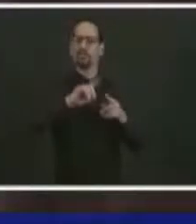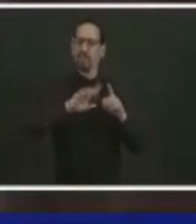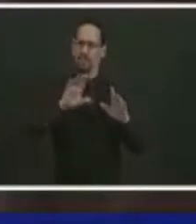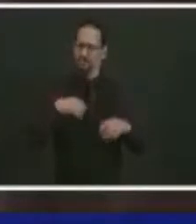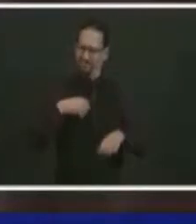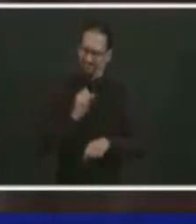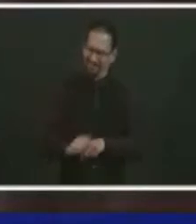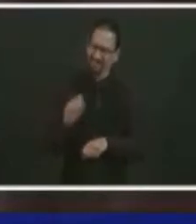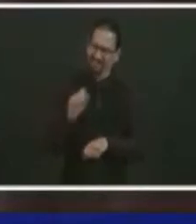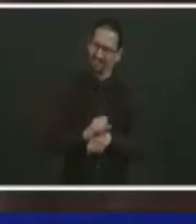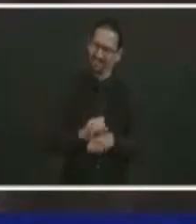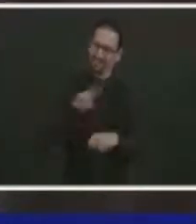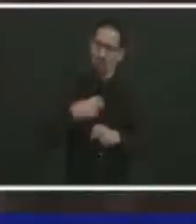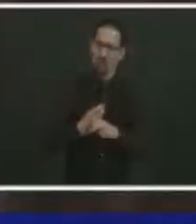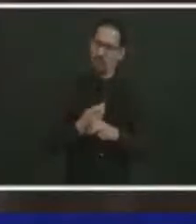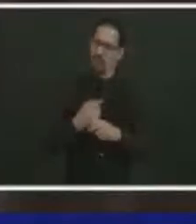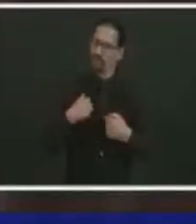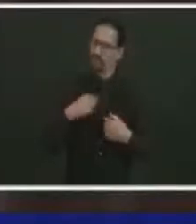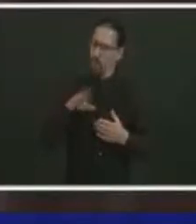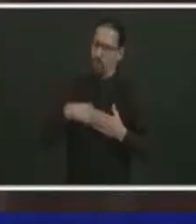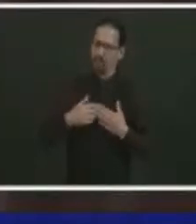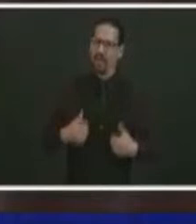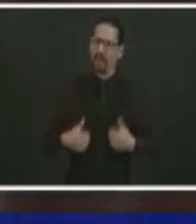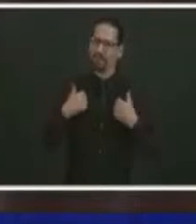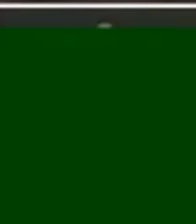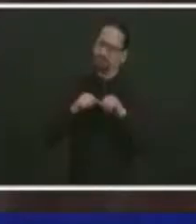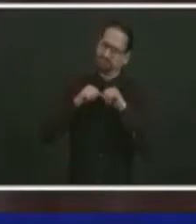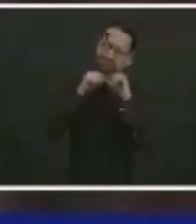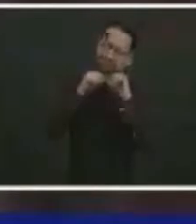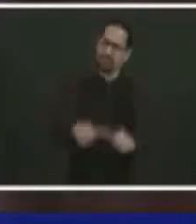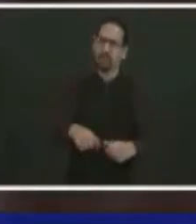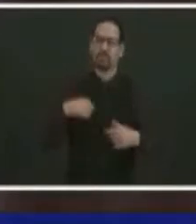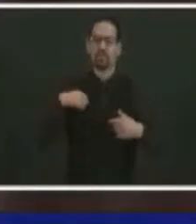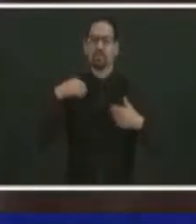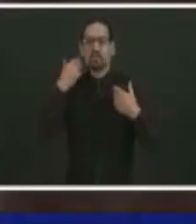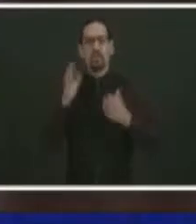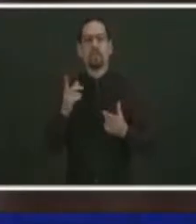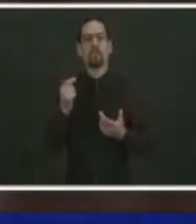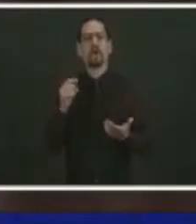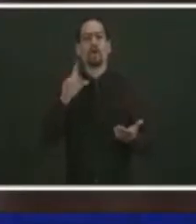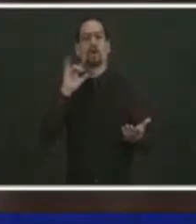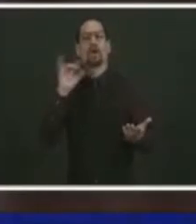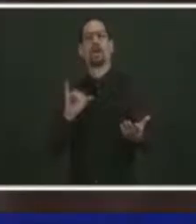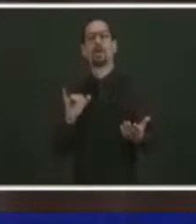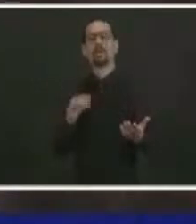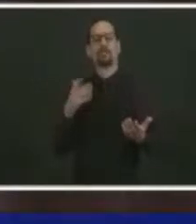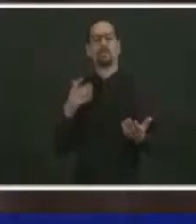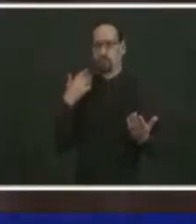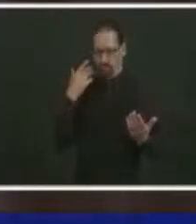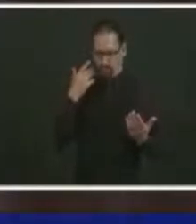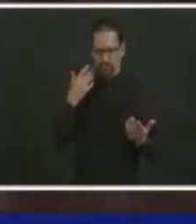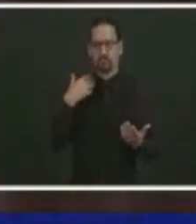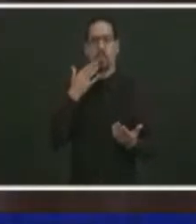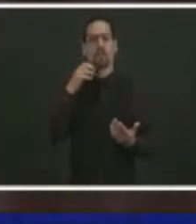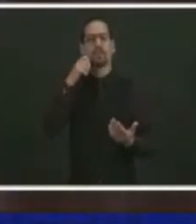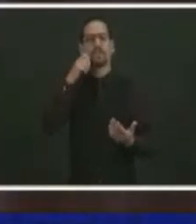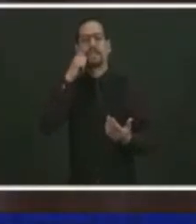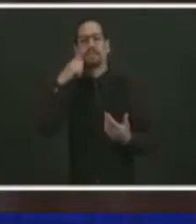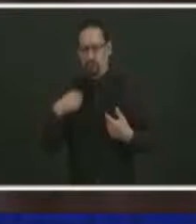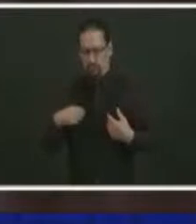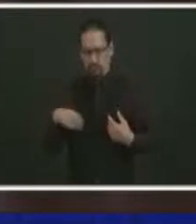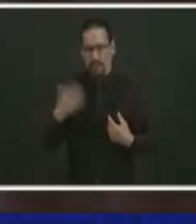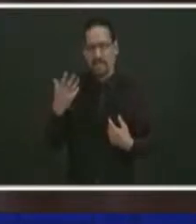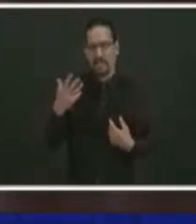whole life. But I don't know what it's like because of the color of my skin to be